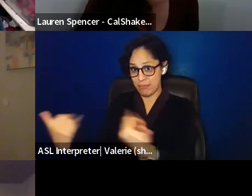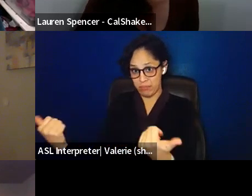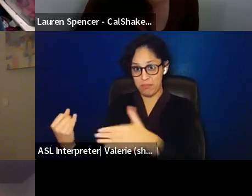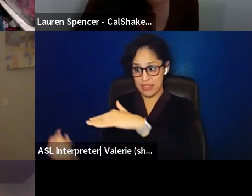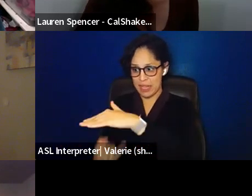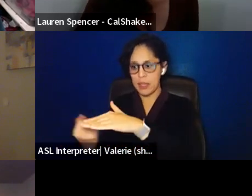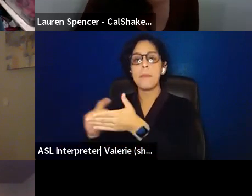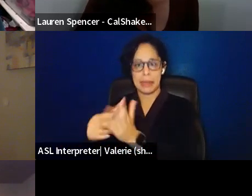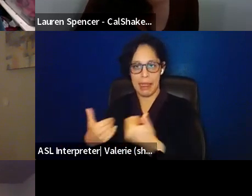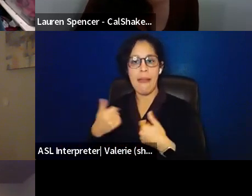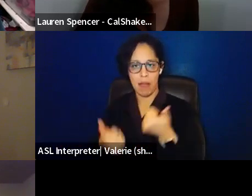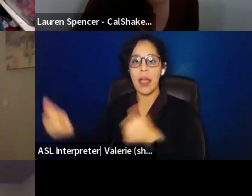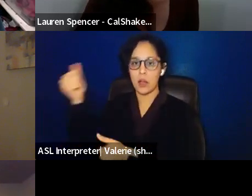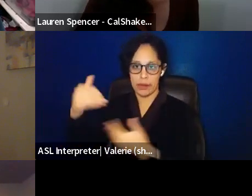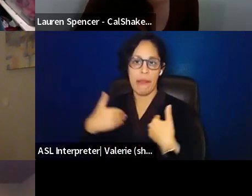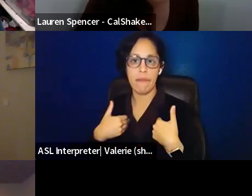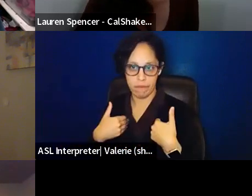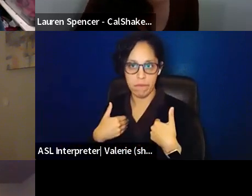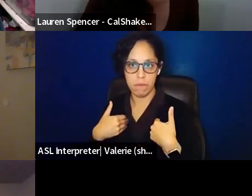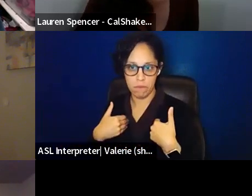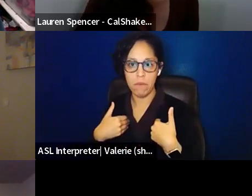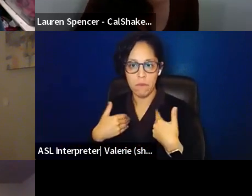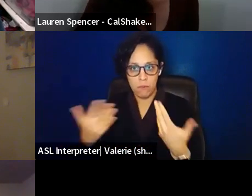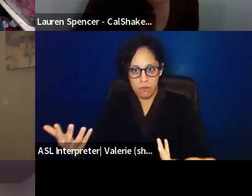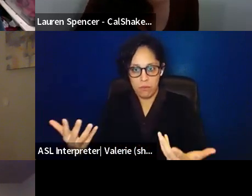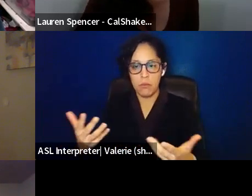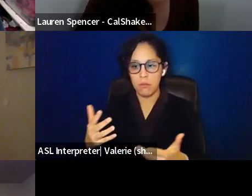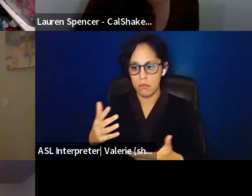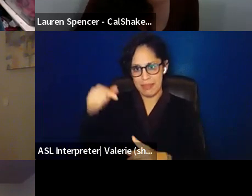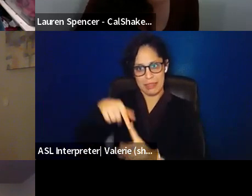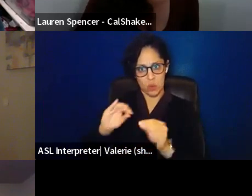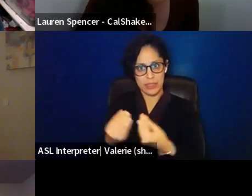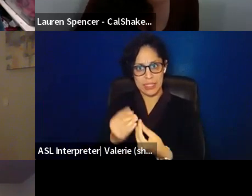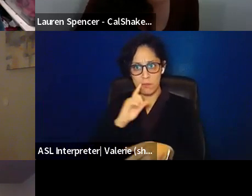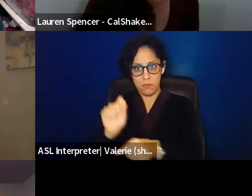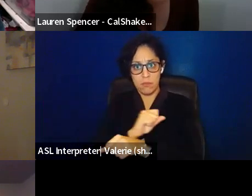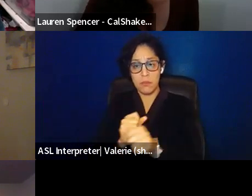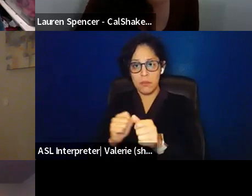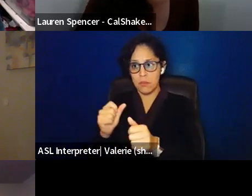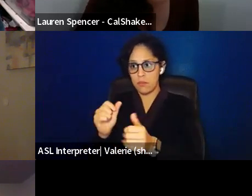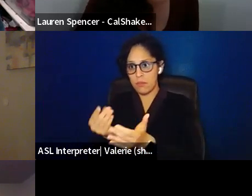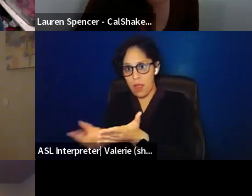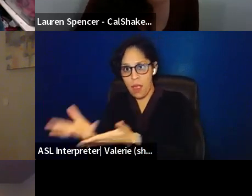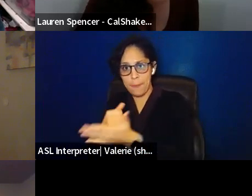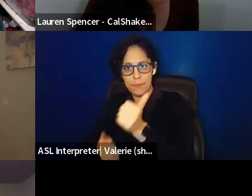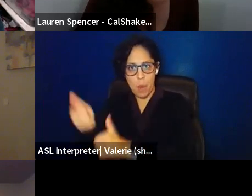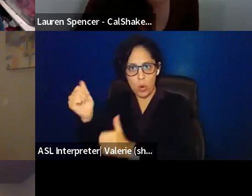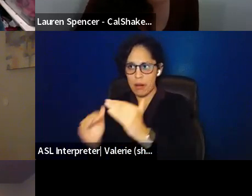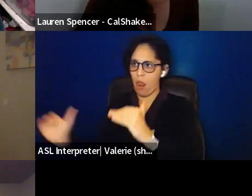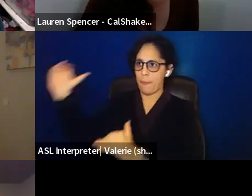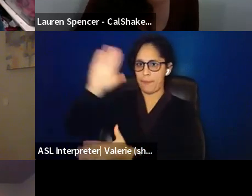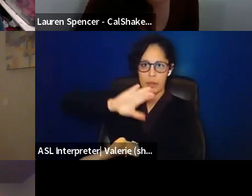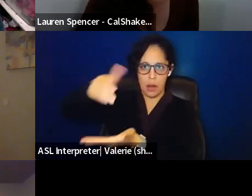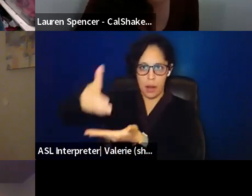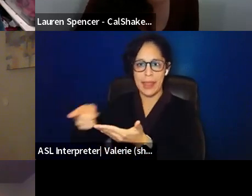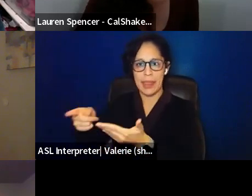hierarchy. So, and to be perfectly honest, the part of the organization that makes the most money, which currently and for a bit will continue